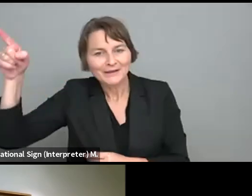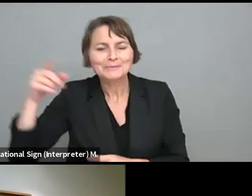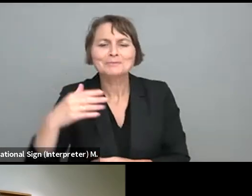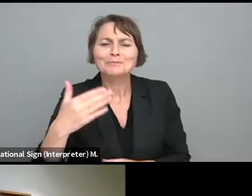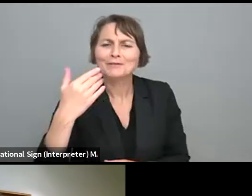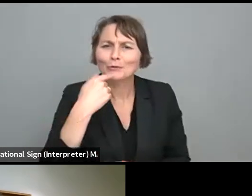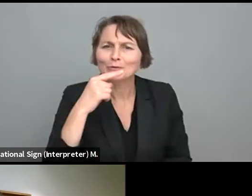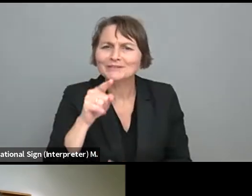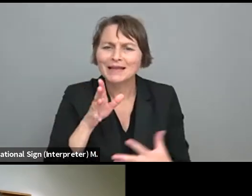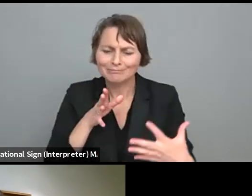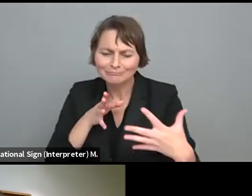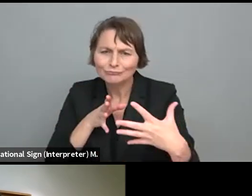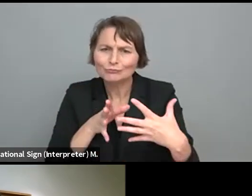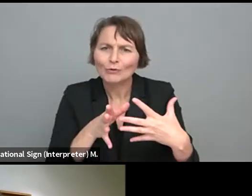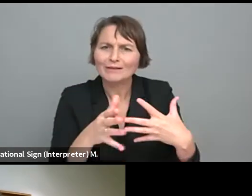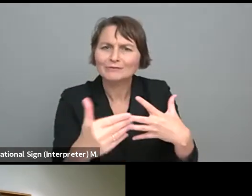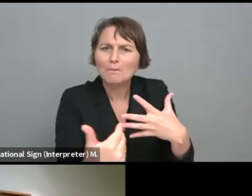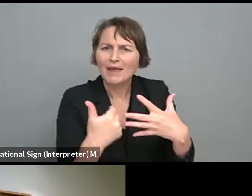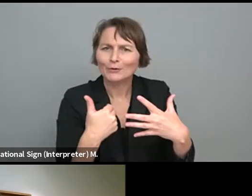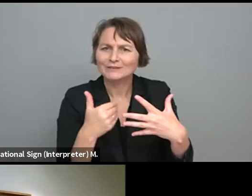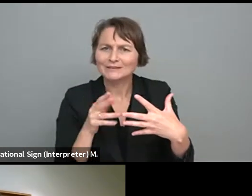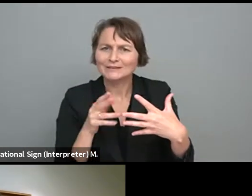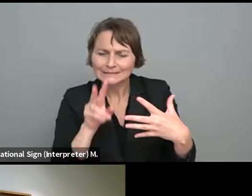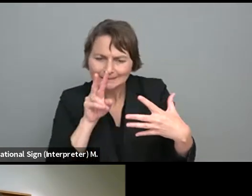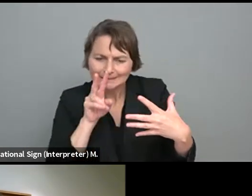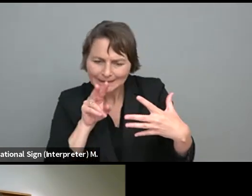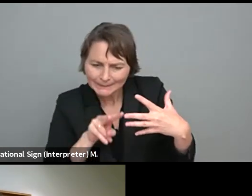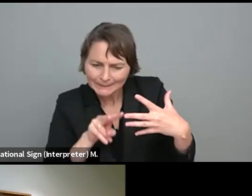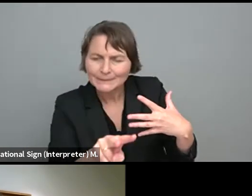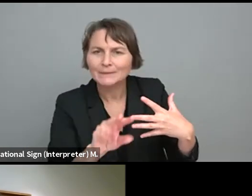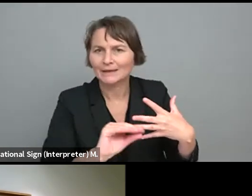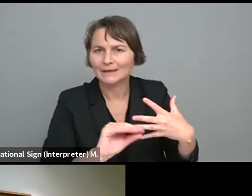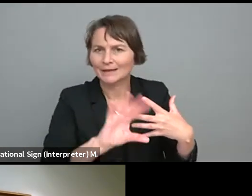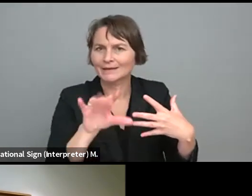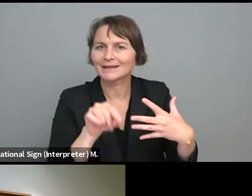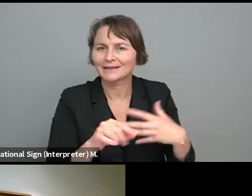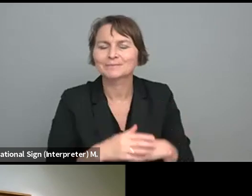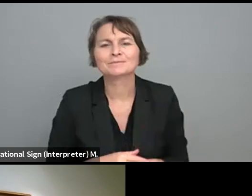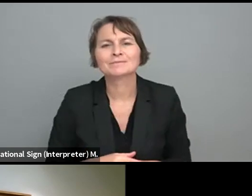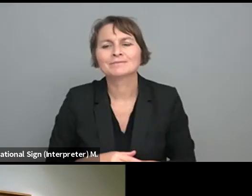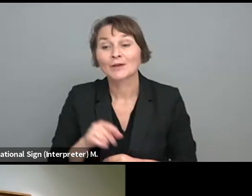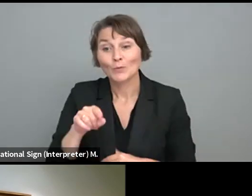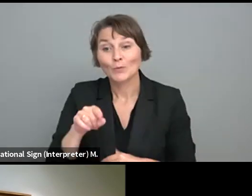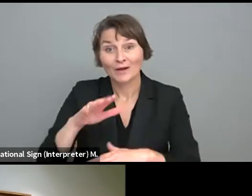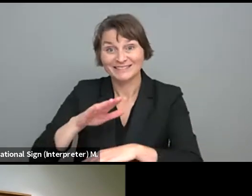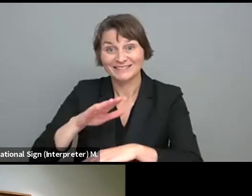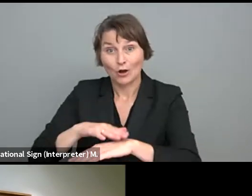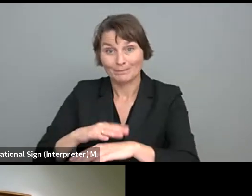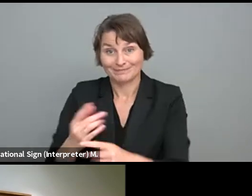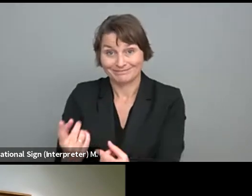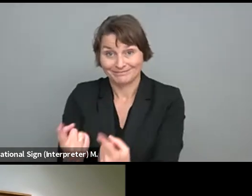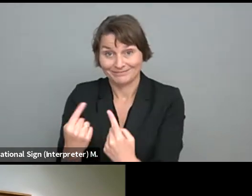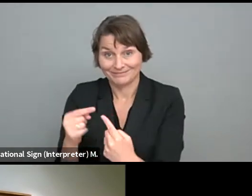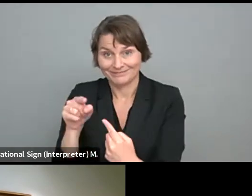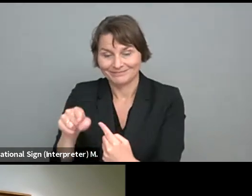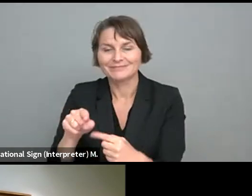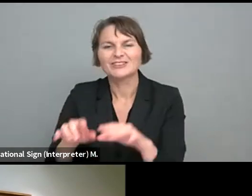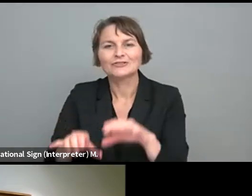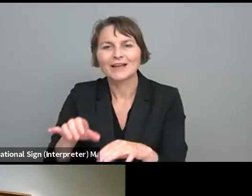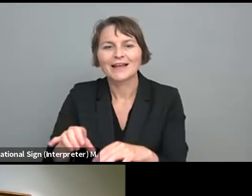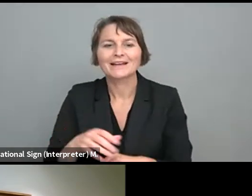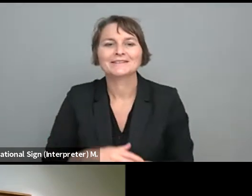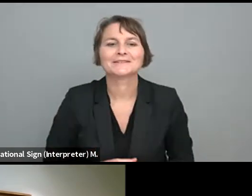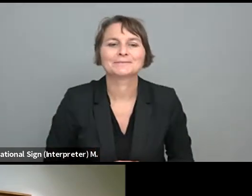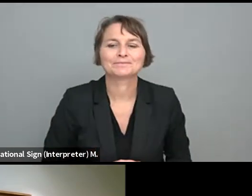and more transparency. I have a message here from Anuba Ramgopal, who says, Iceland has shown the path which should be